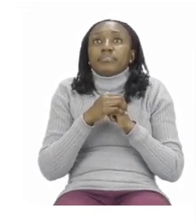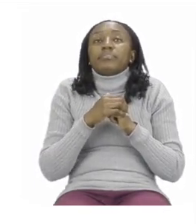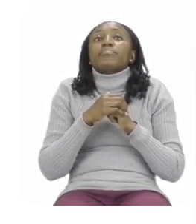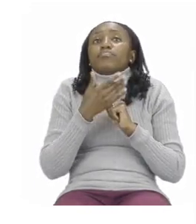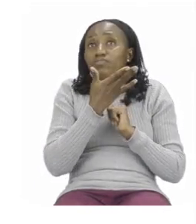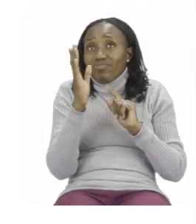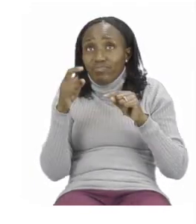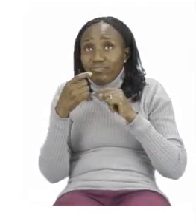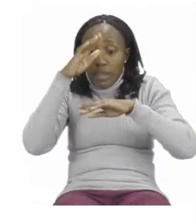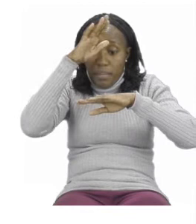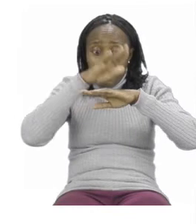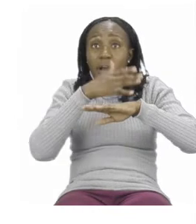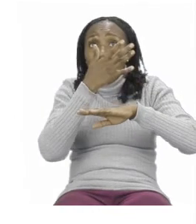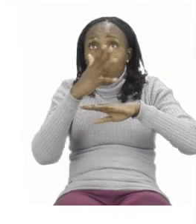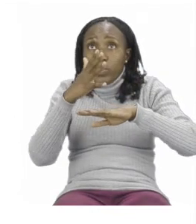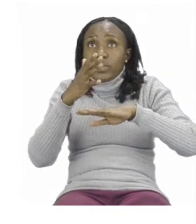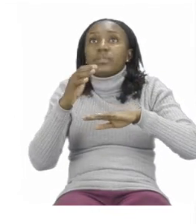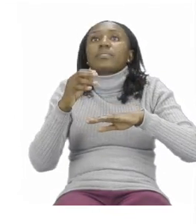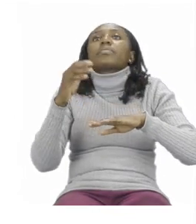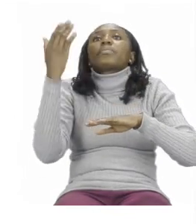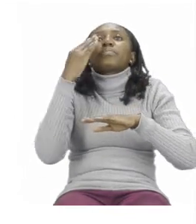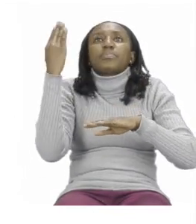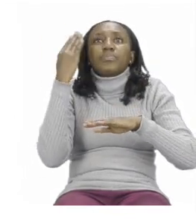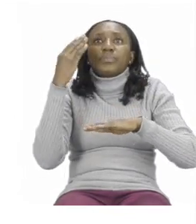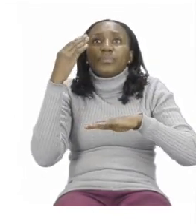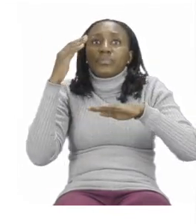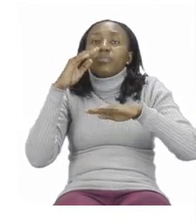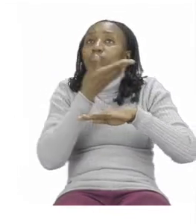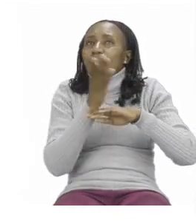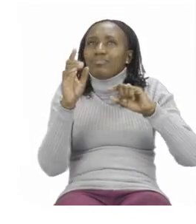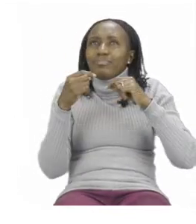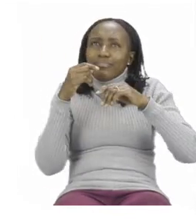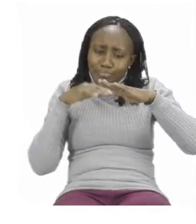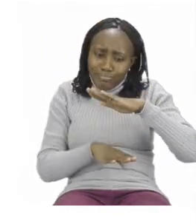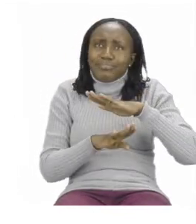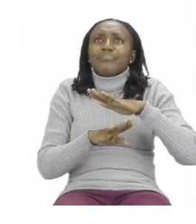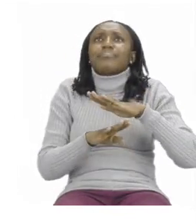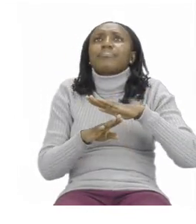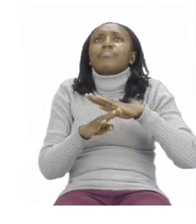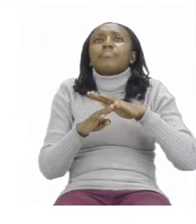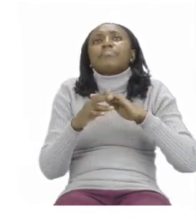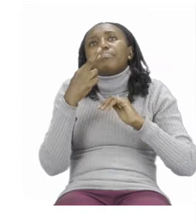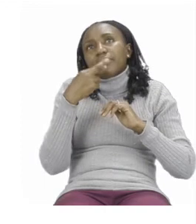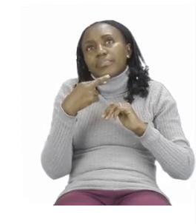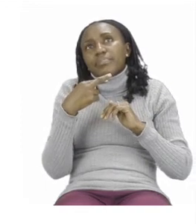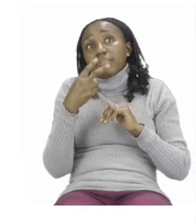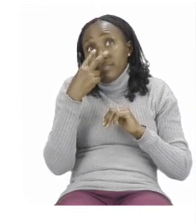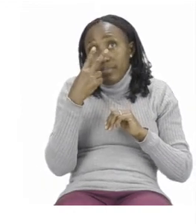and red. But let's quickly look at the pictures to see which pictures will